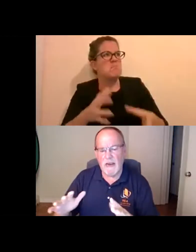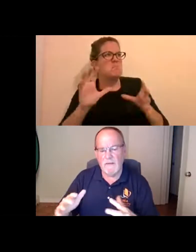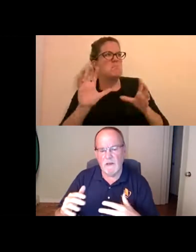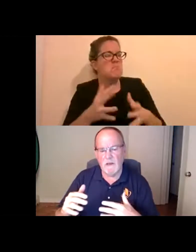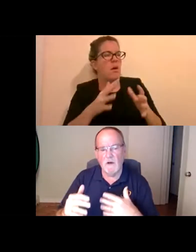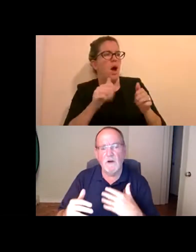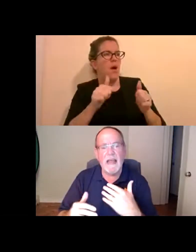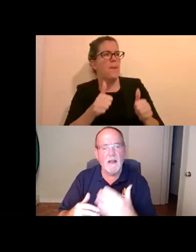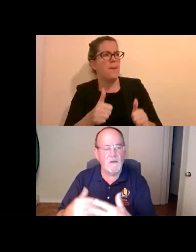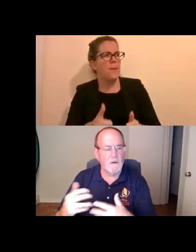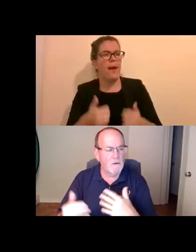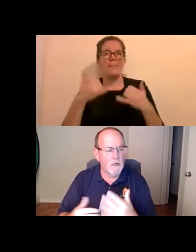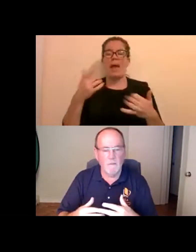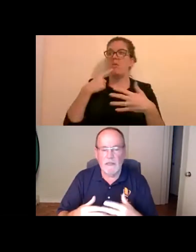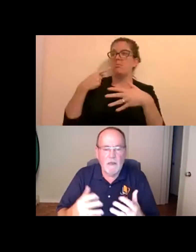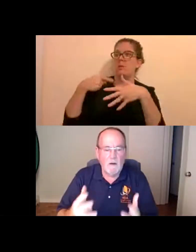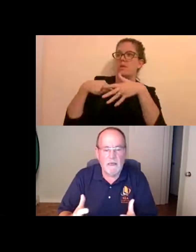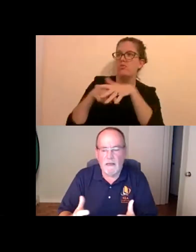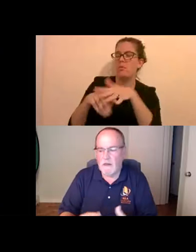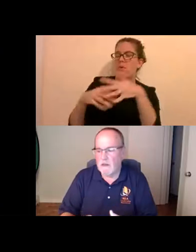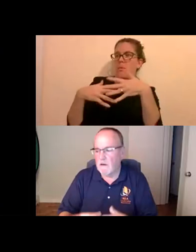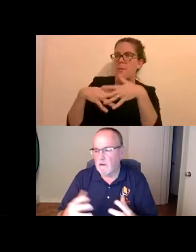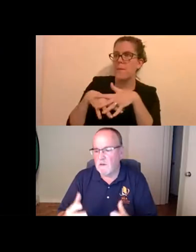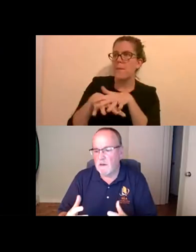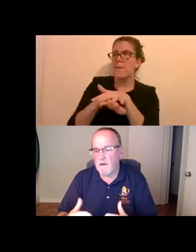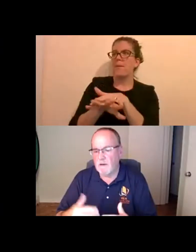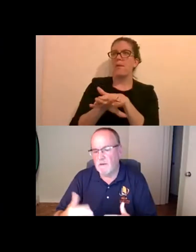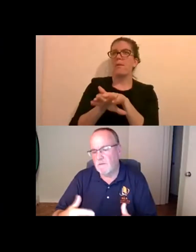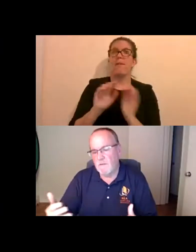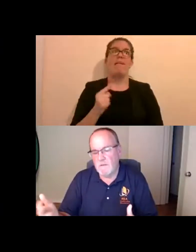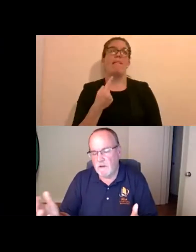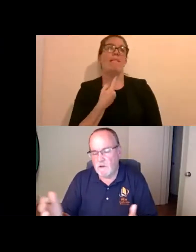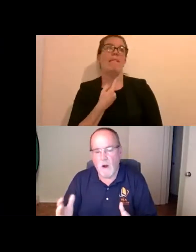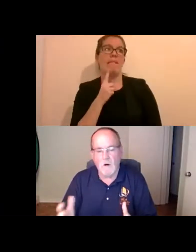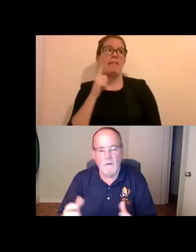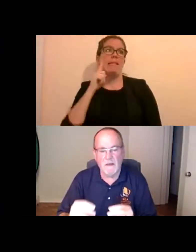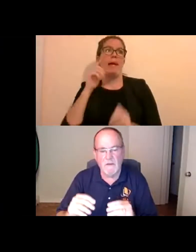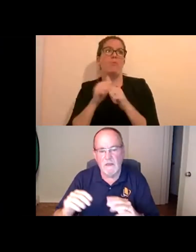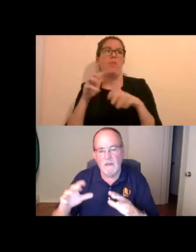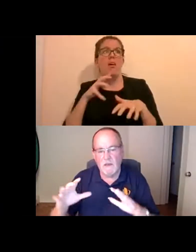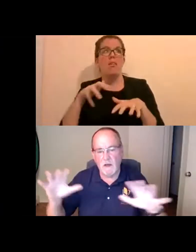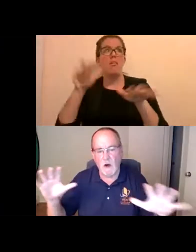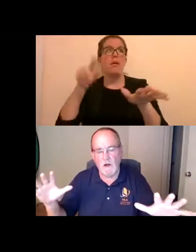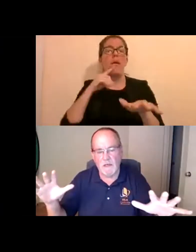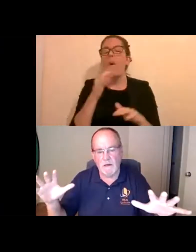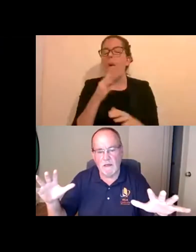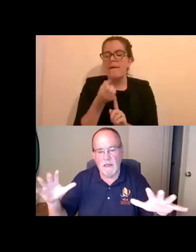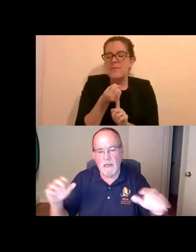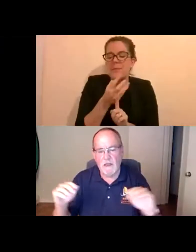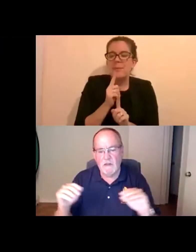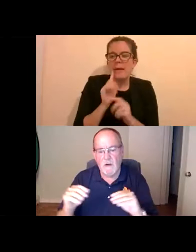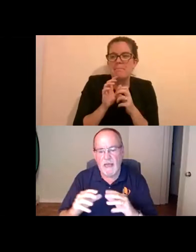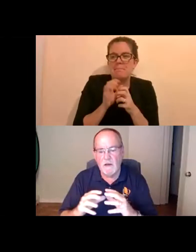We're having to learn how to be the only deaf kid or of a small group of deaf kids and a large